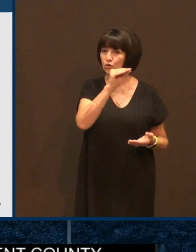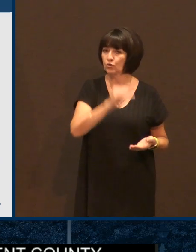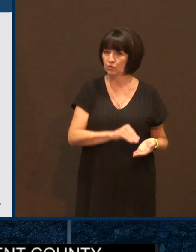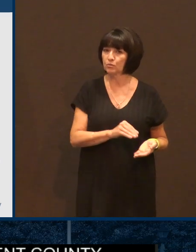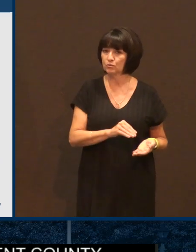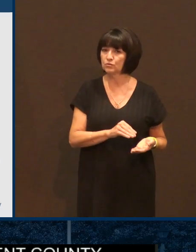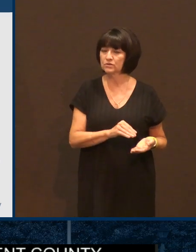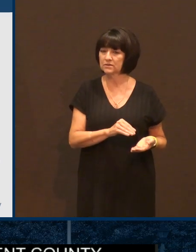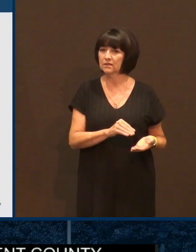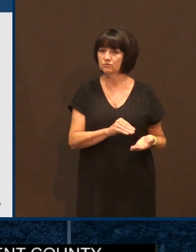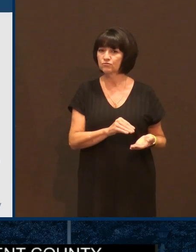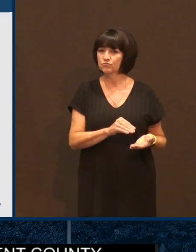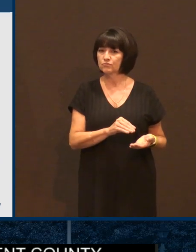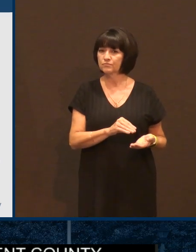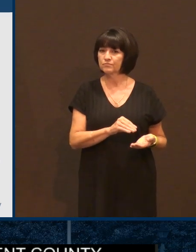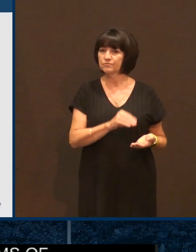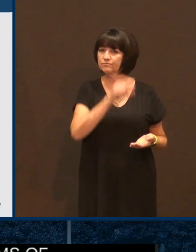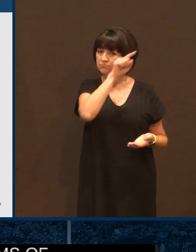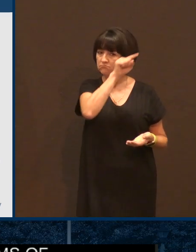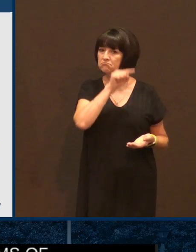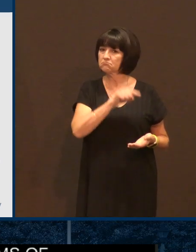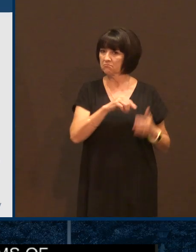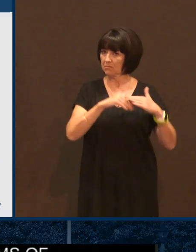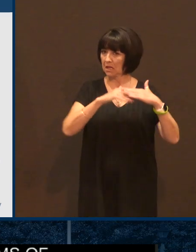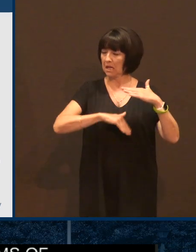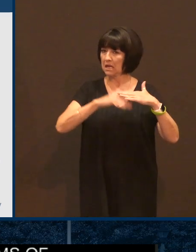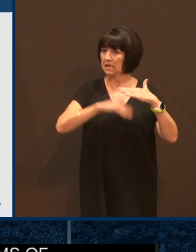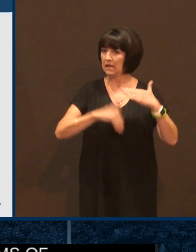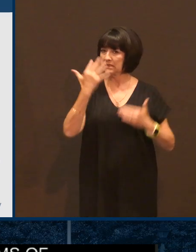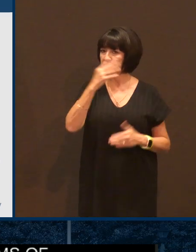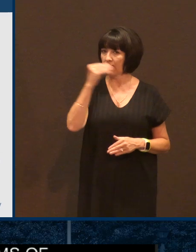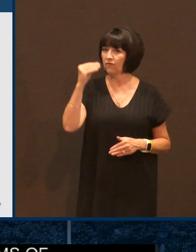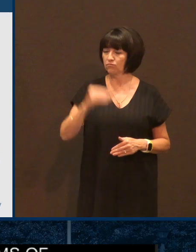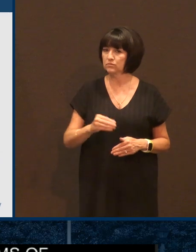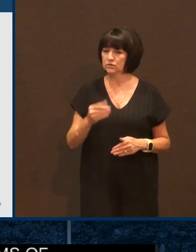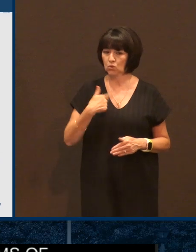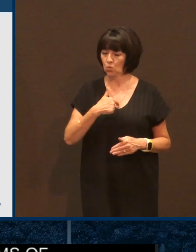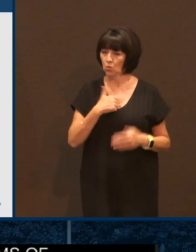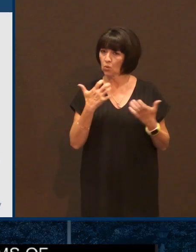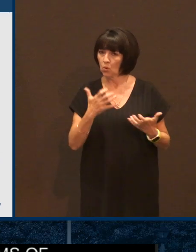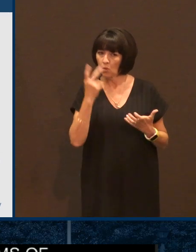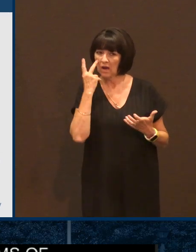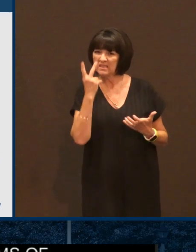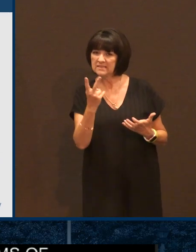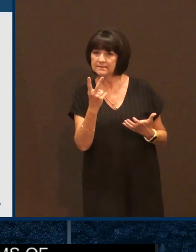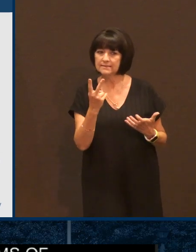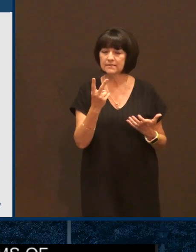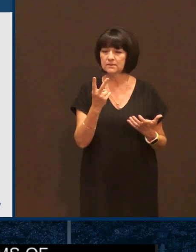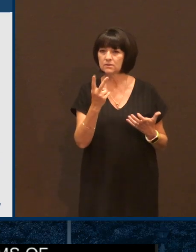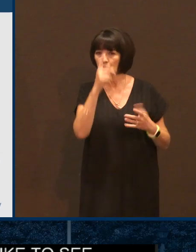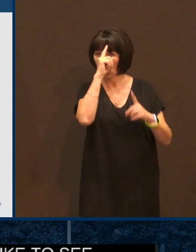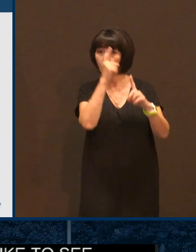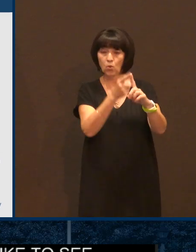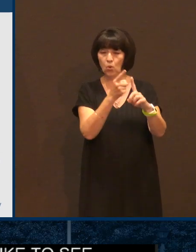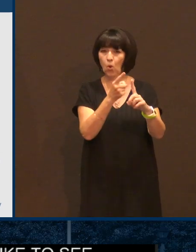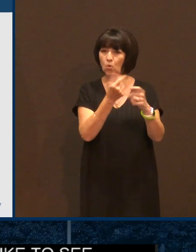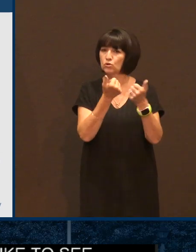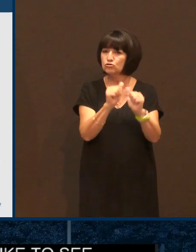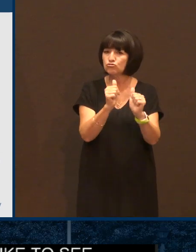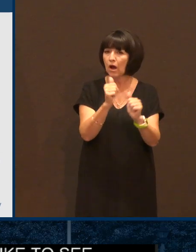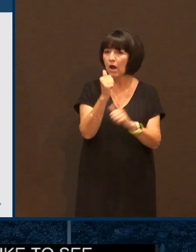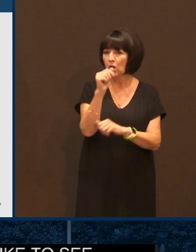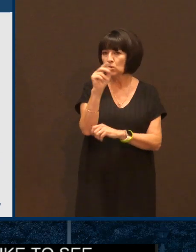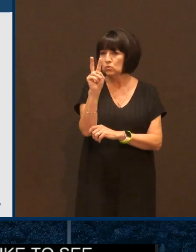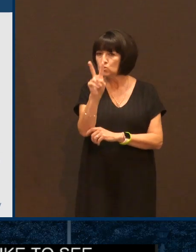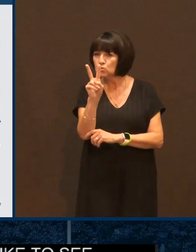They're just under a 5%. We'd like to see them lower than that. If we could get to 2.5% or lower, that would be a